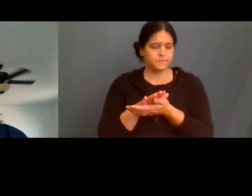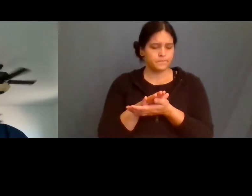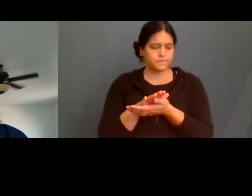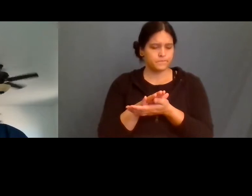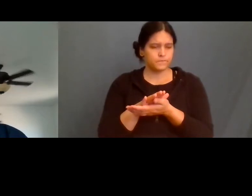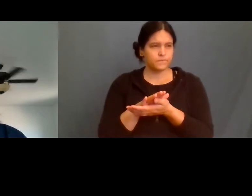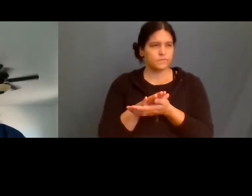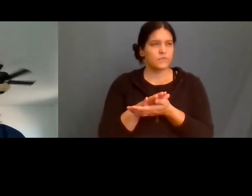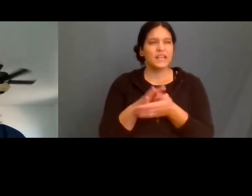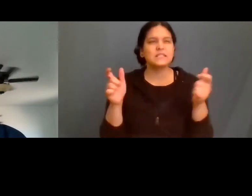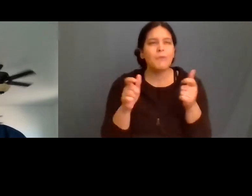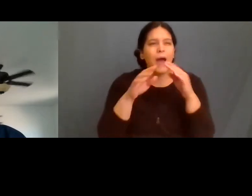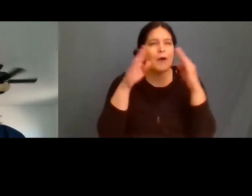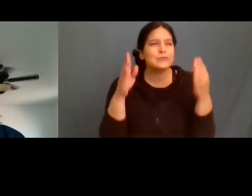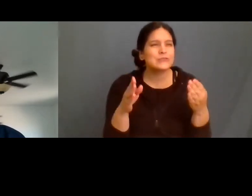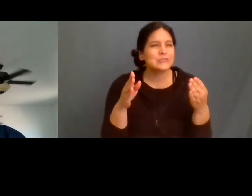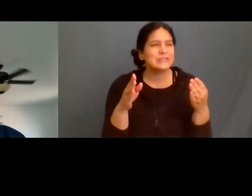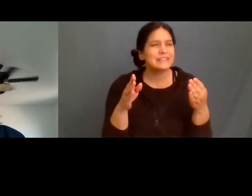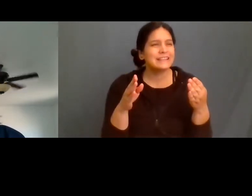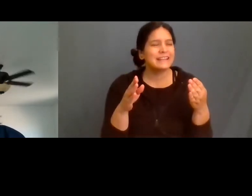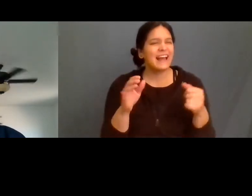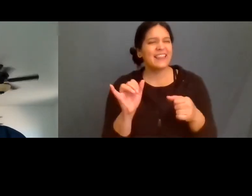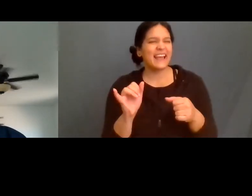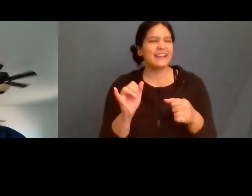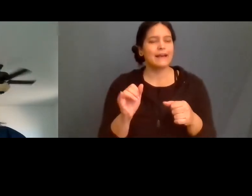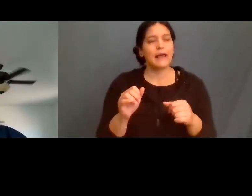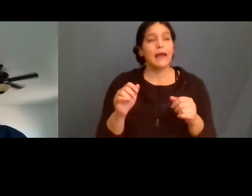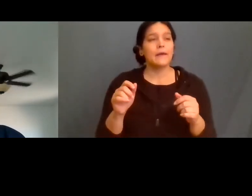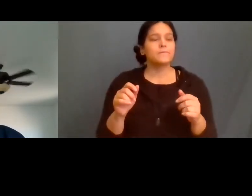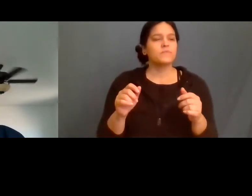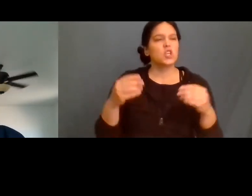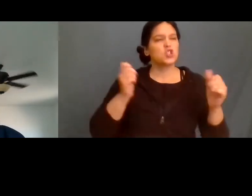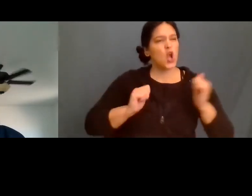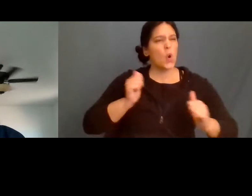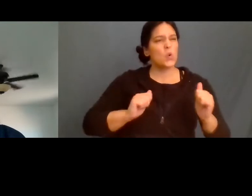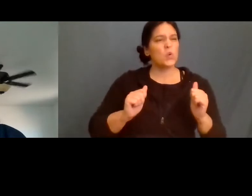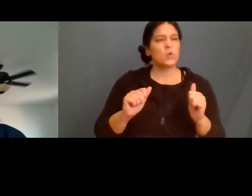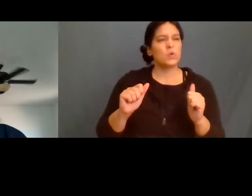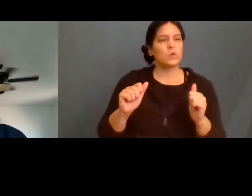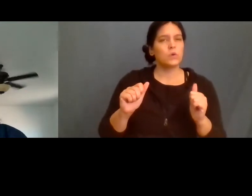a little house on the prairie type deal. We were schooled in one building from